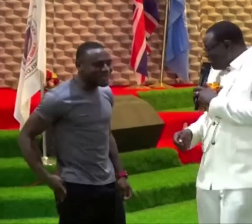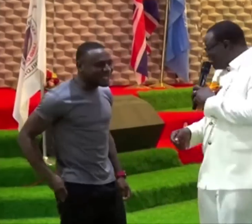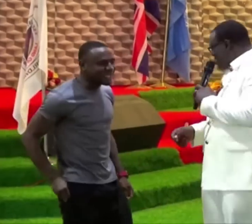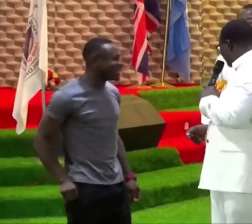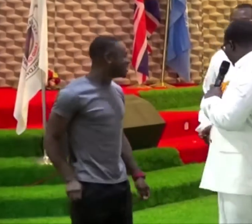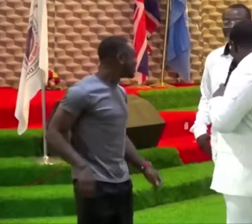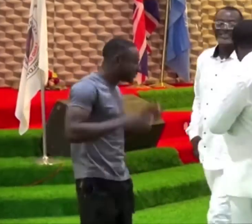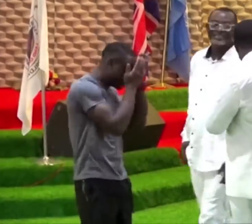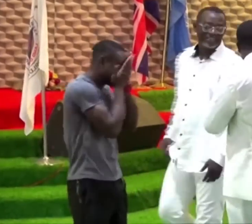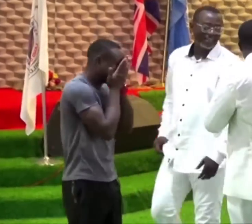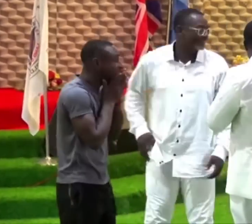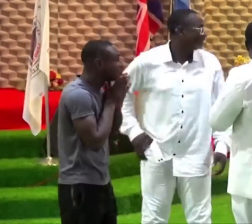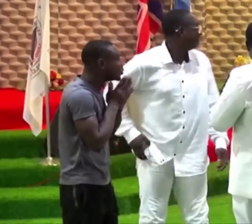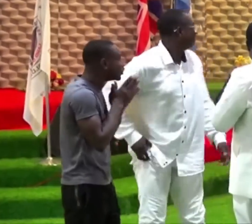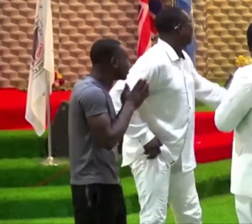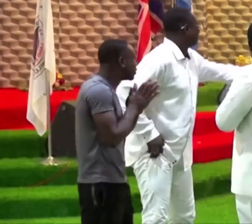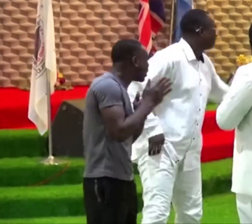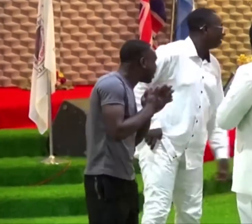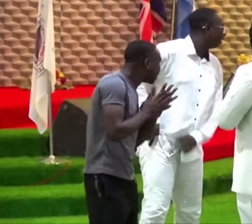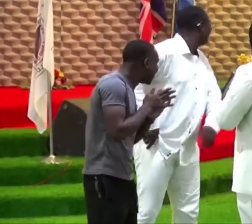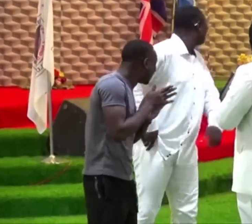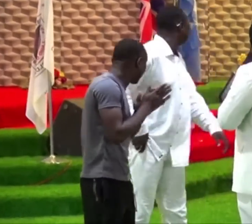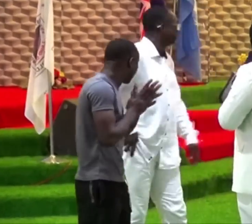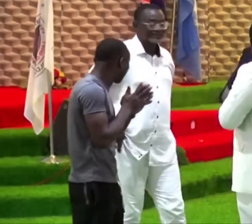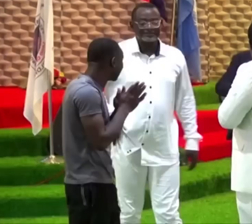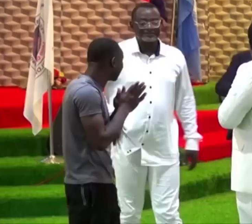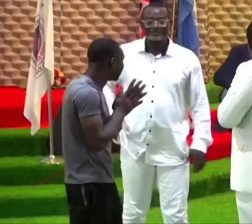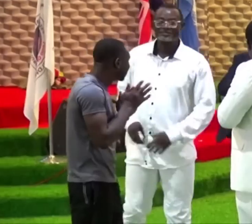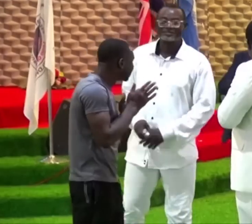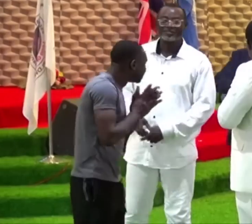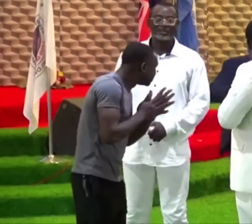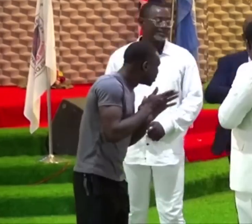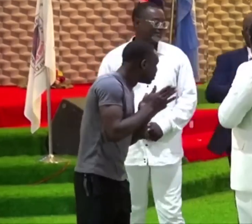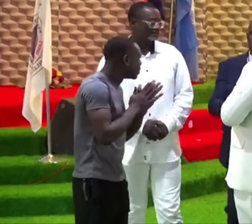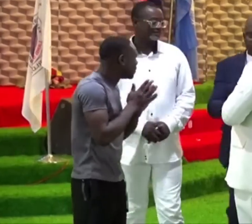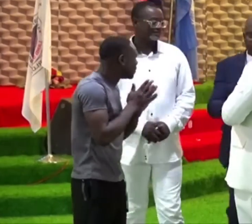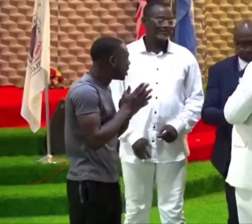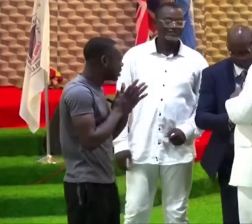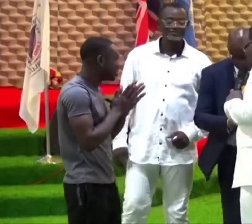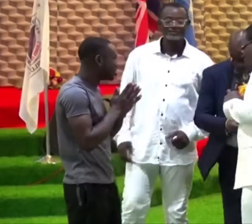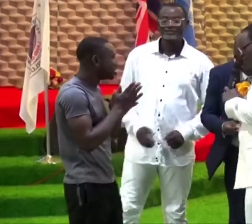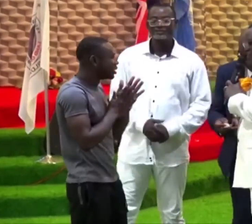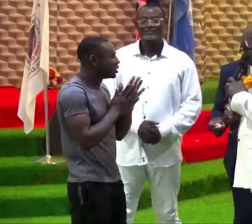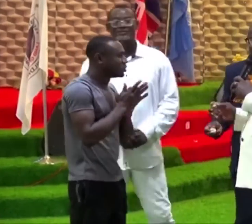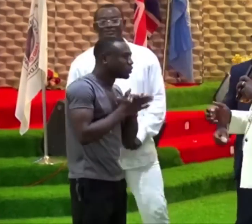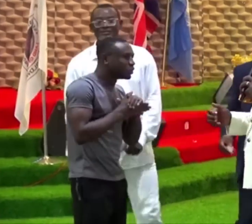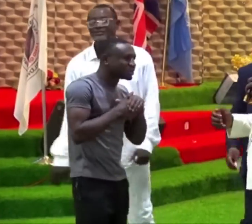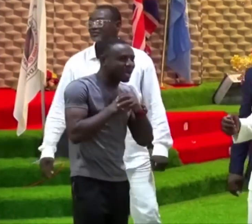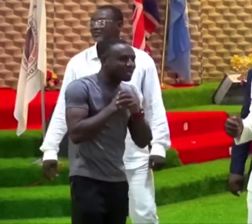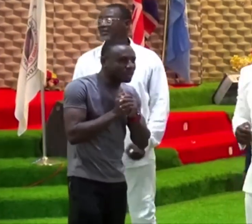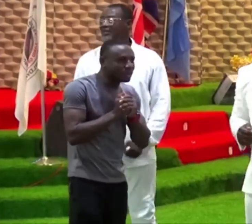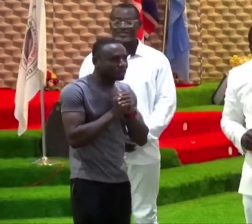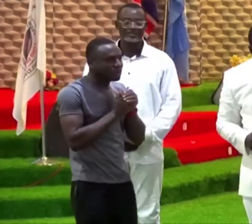mi iya ro lo ru fole eniyan da bi olohun oba won ni ko